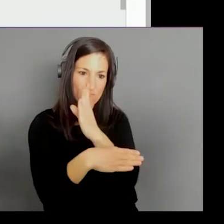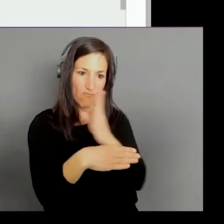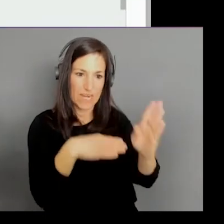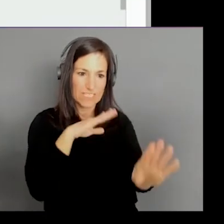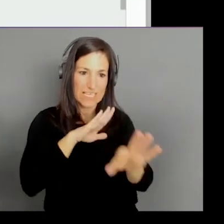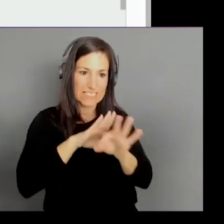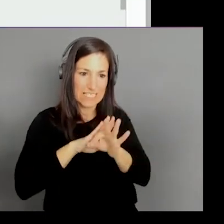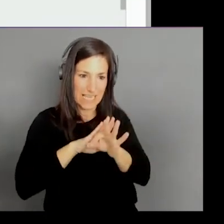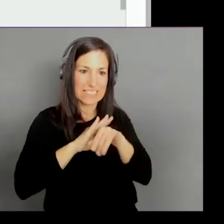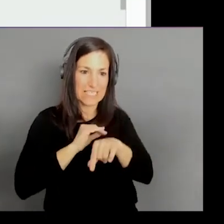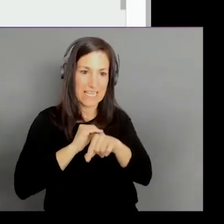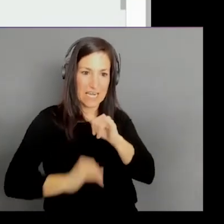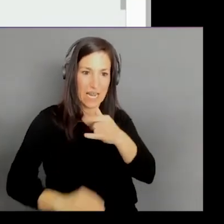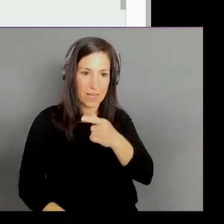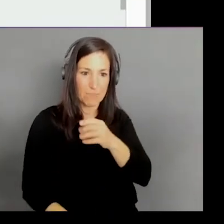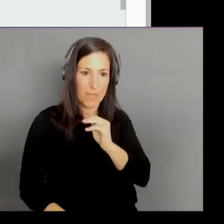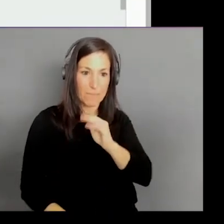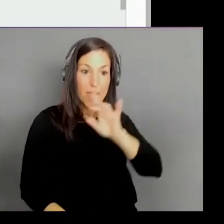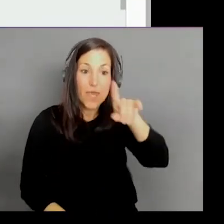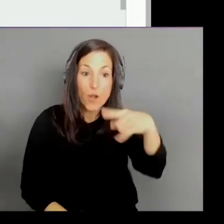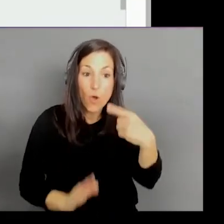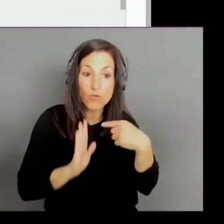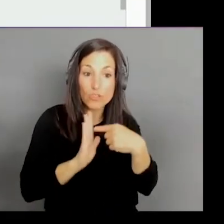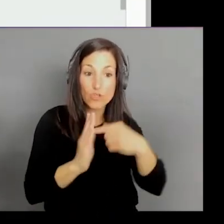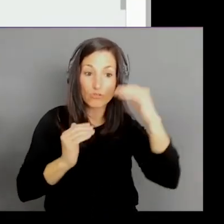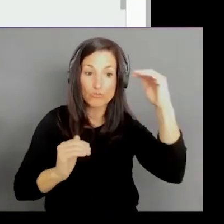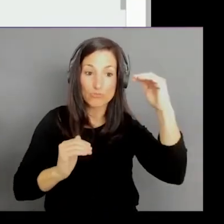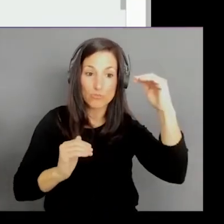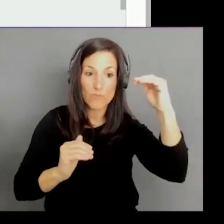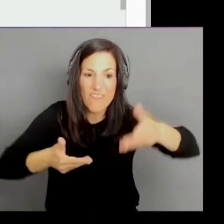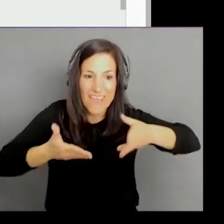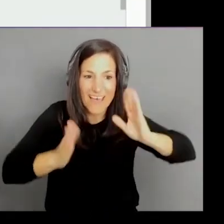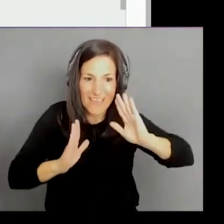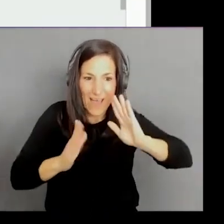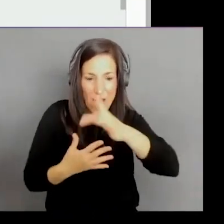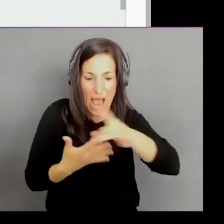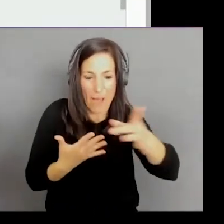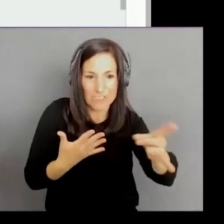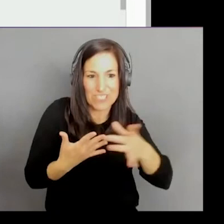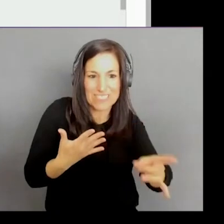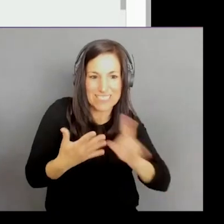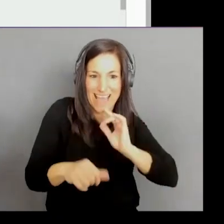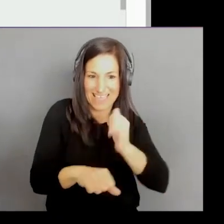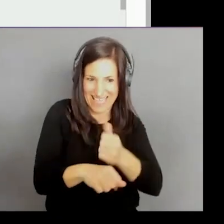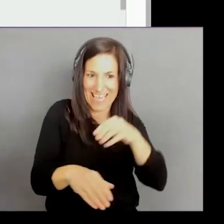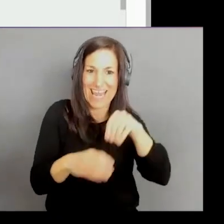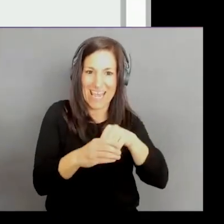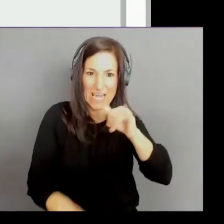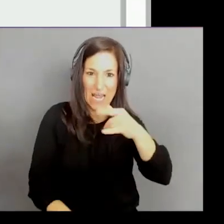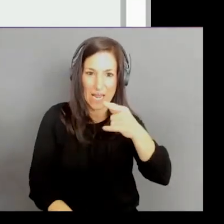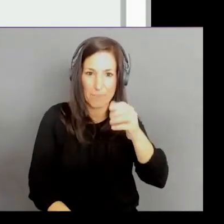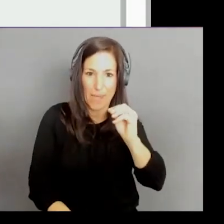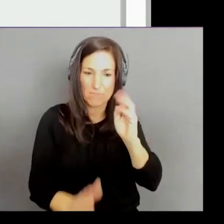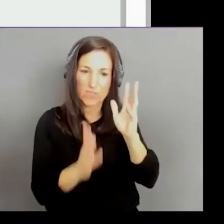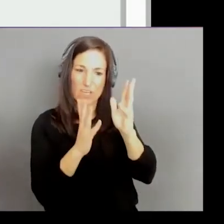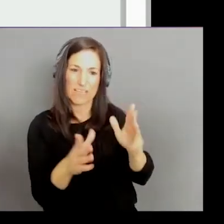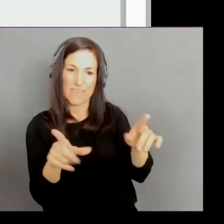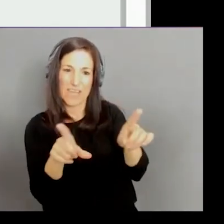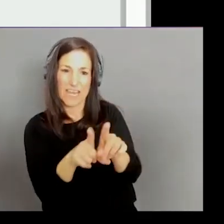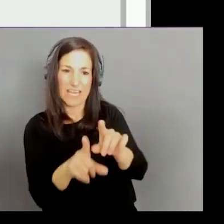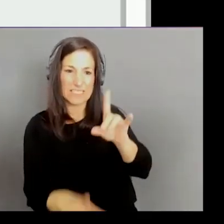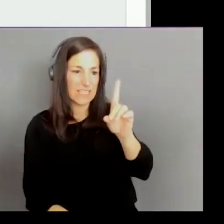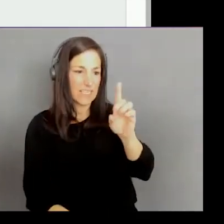and it only shows you the allowed options that I set in Ipam as well. So I'm going to go ahead and leave that as a default and